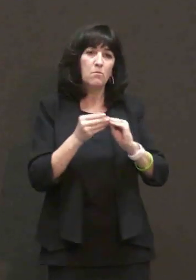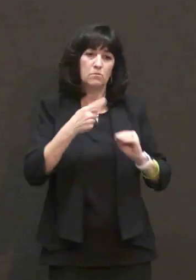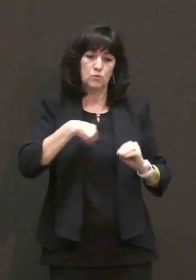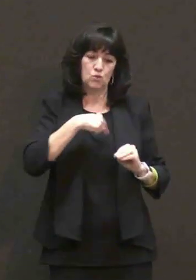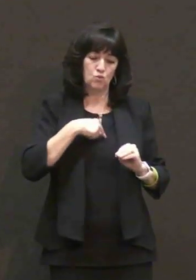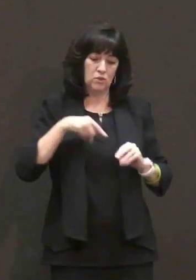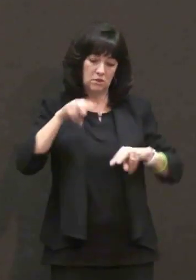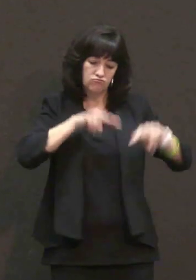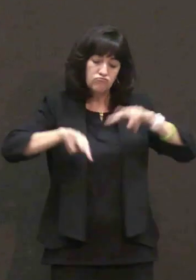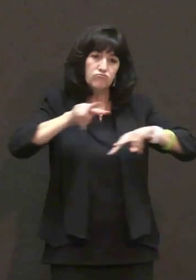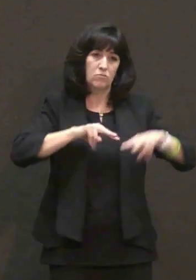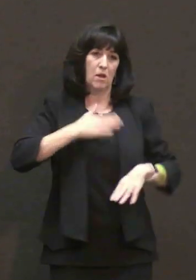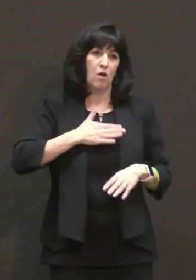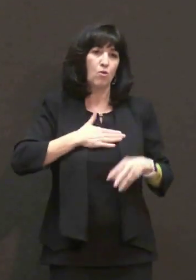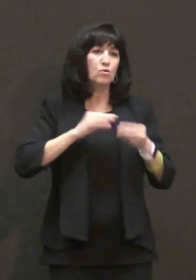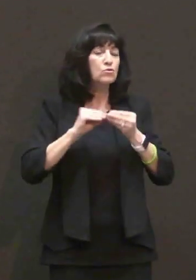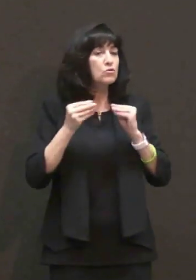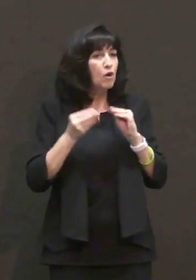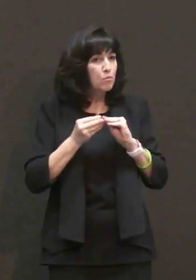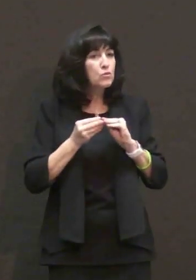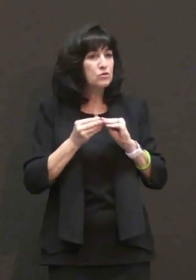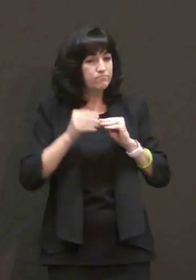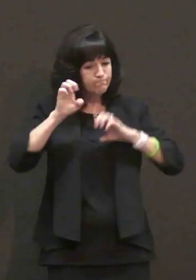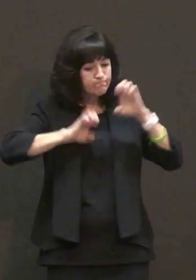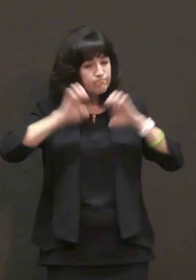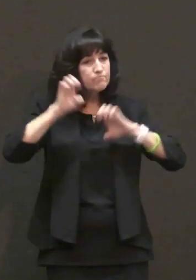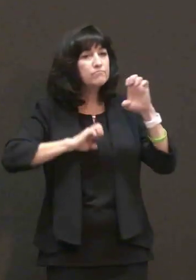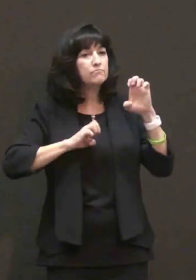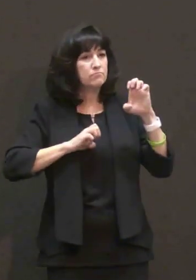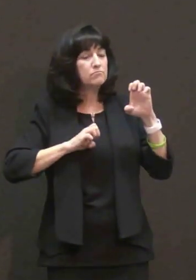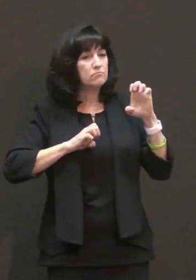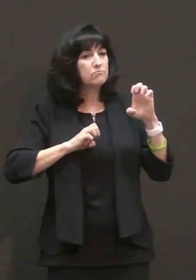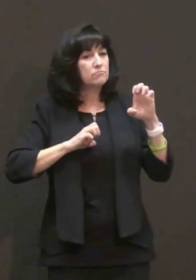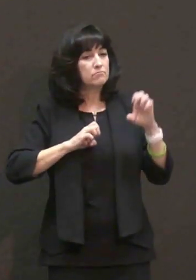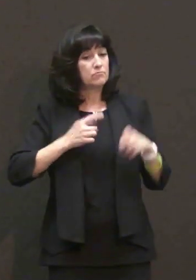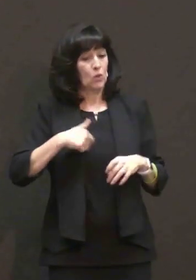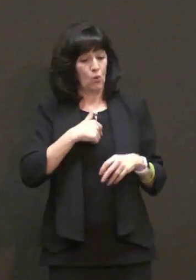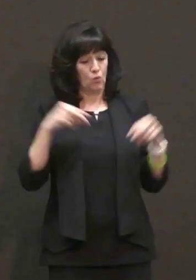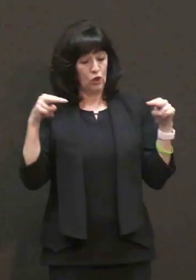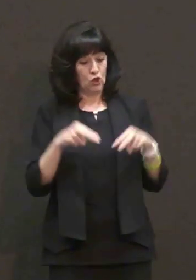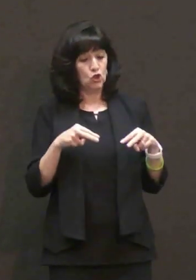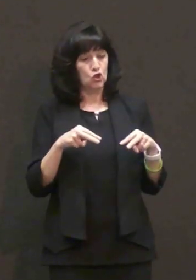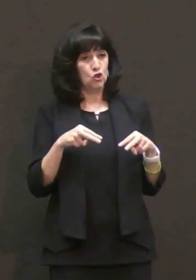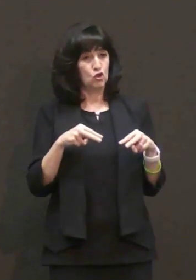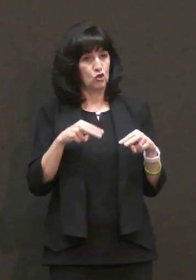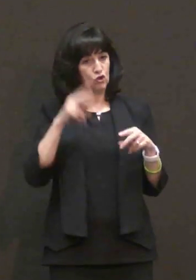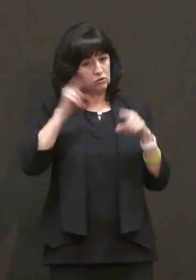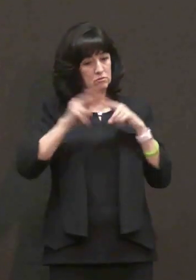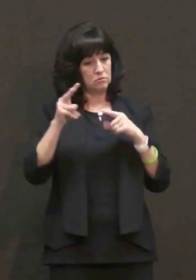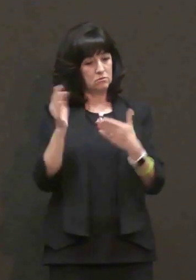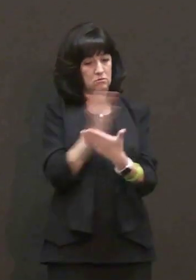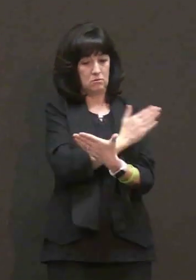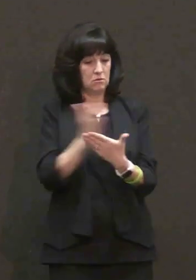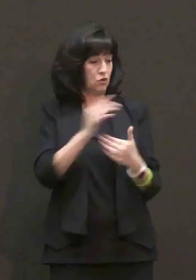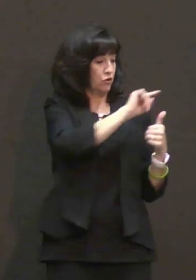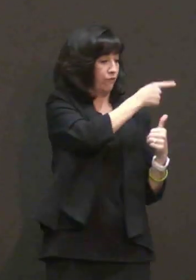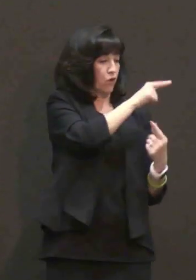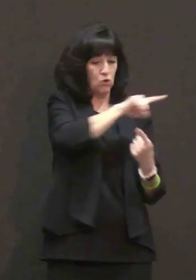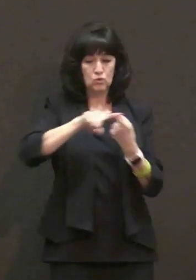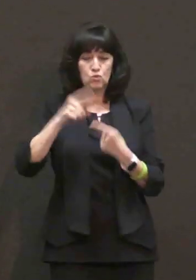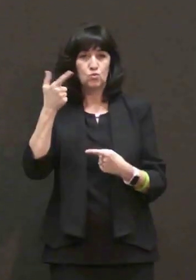to prepare rather than compare us. I think what we are looking at is at the 21-day mark, which will be next Monday, of the stay-at-home